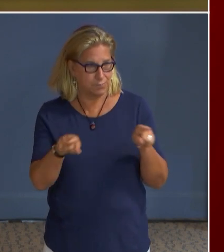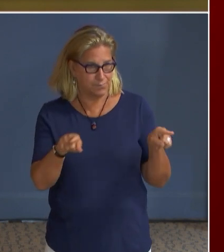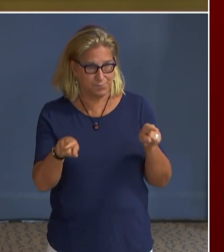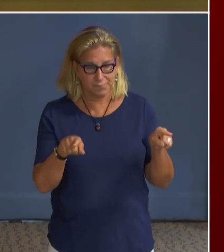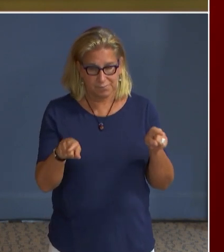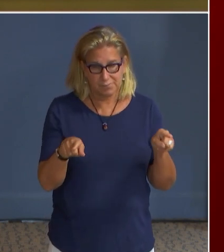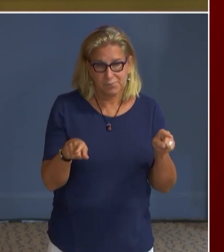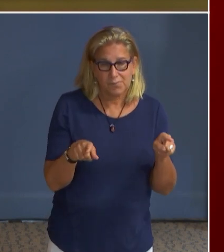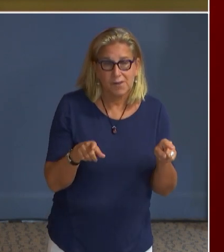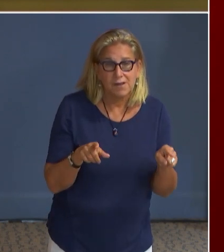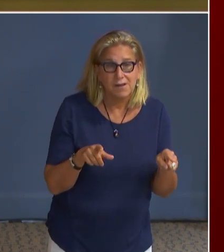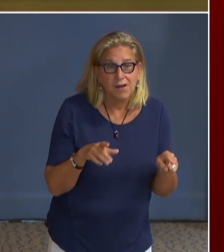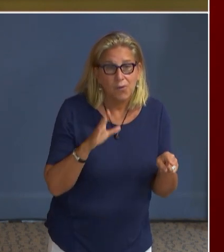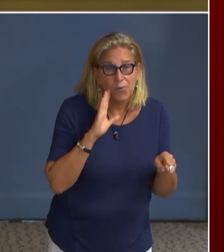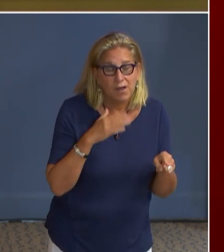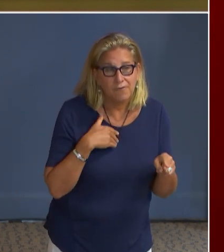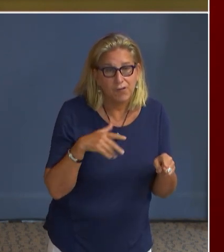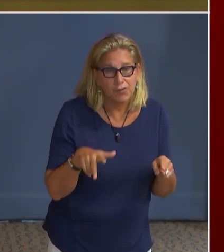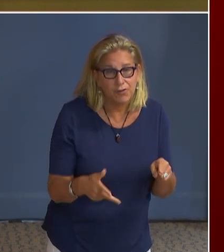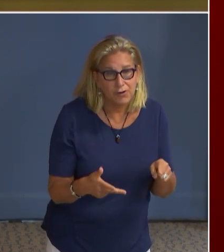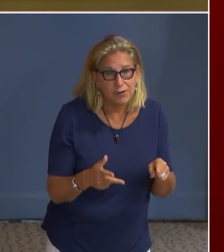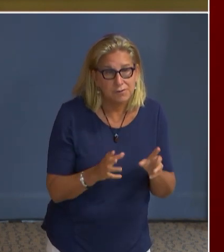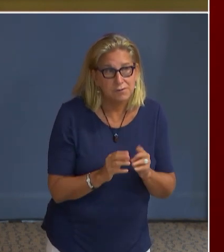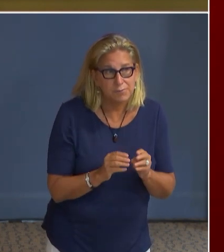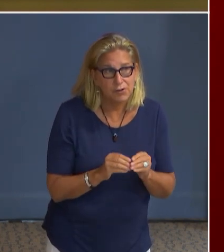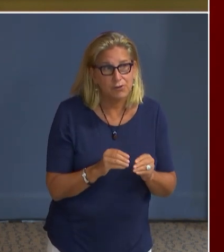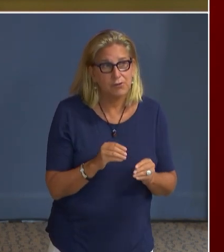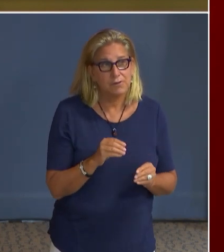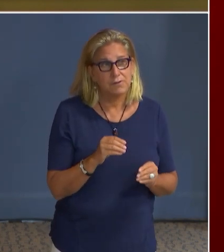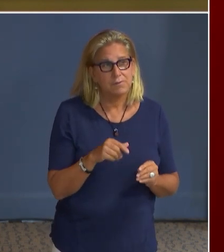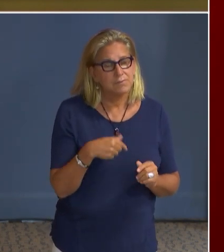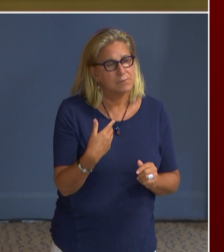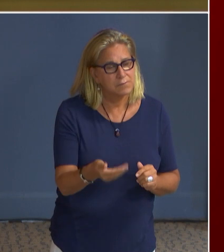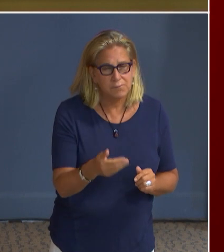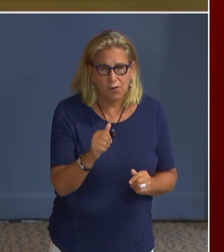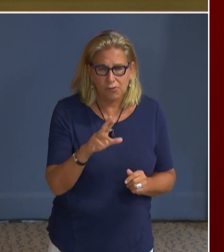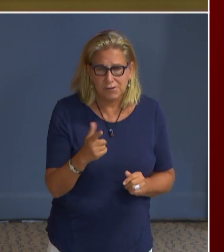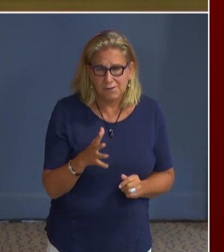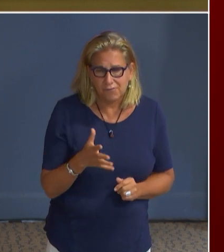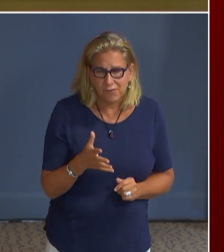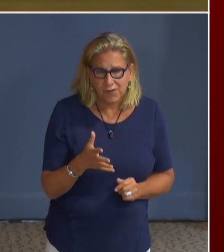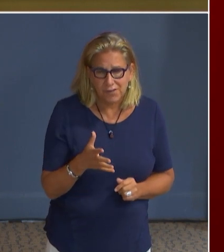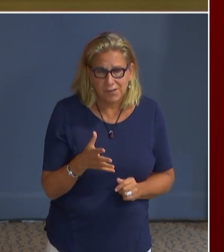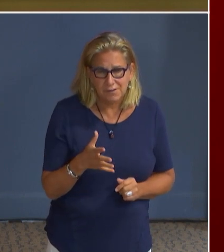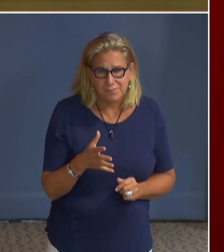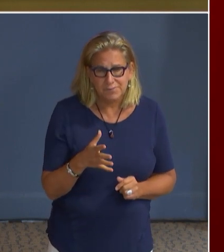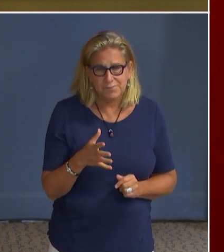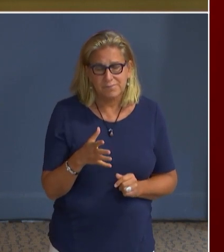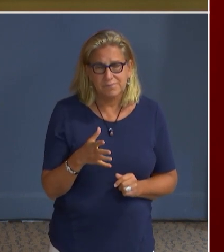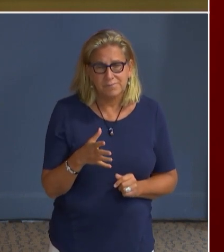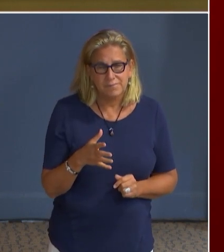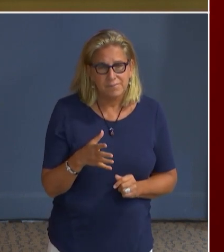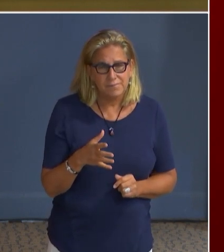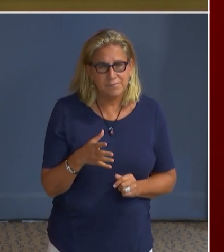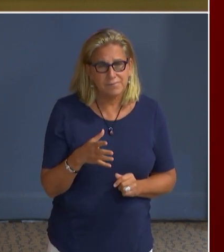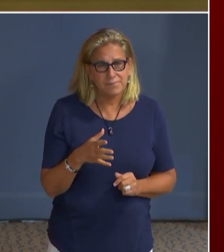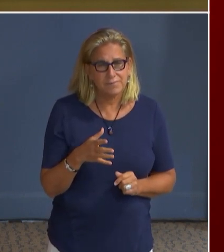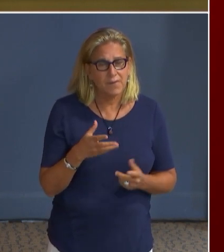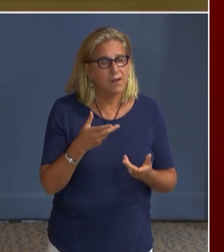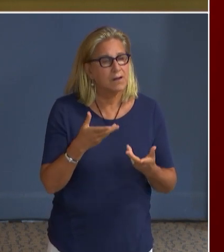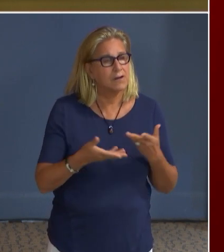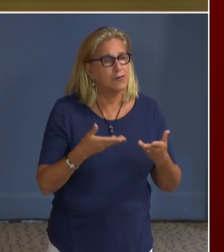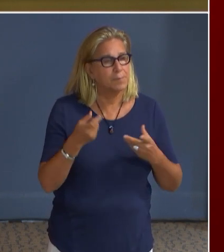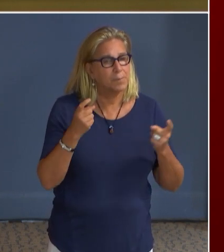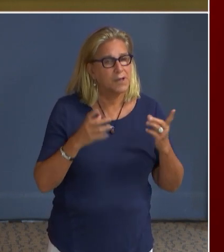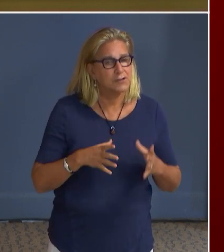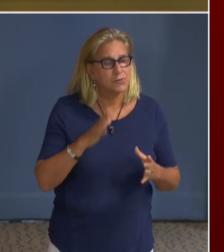3rd seminar on August the 5th. So during those seminars, hiring managers will help you get your resume